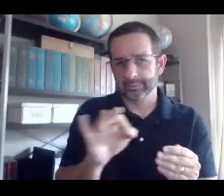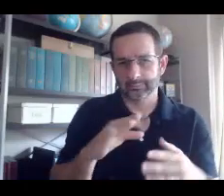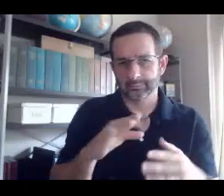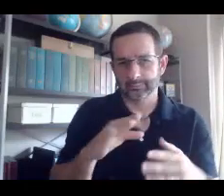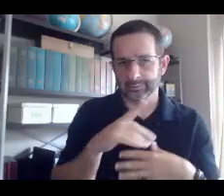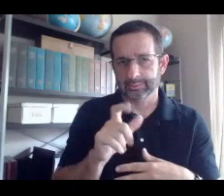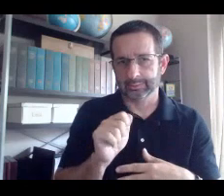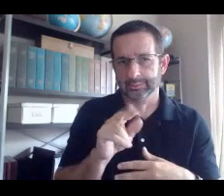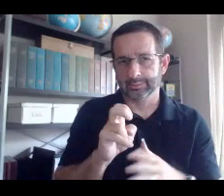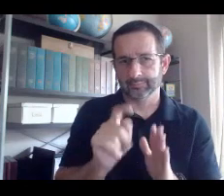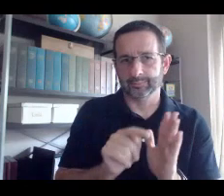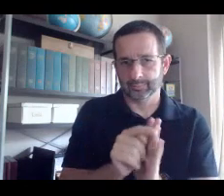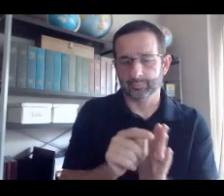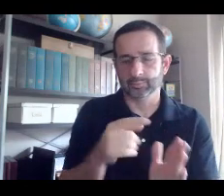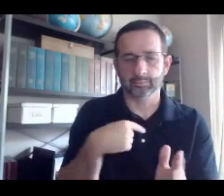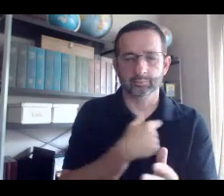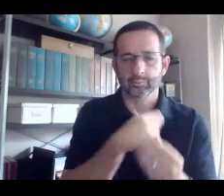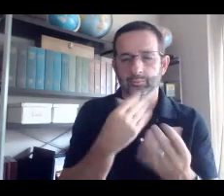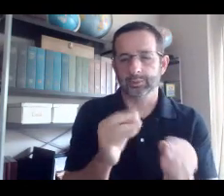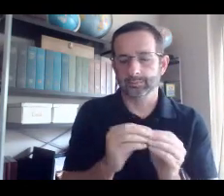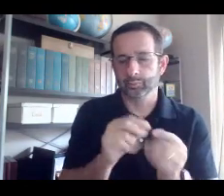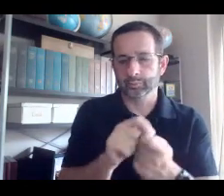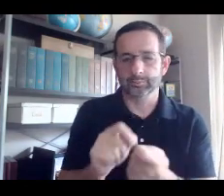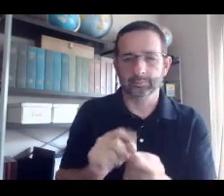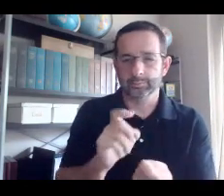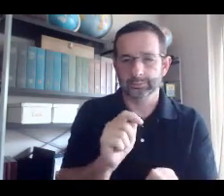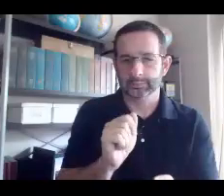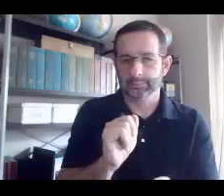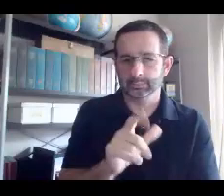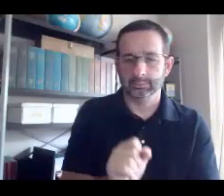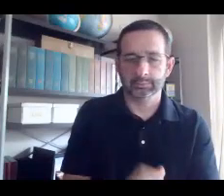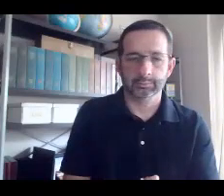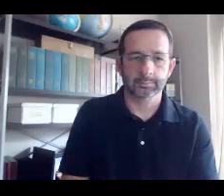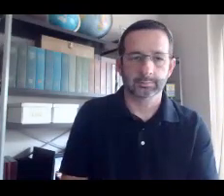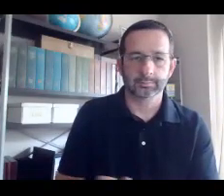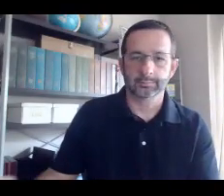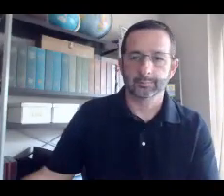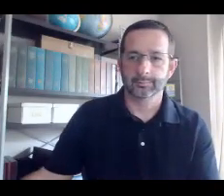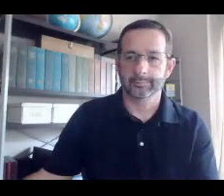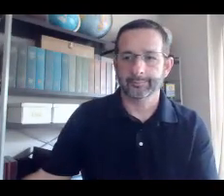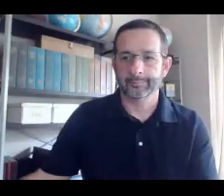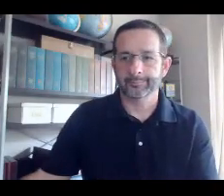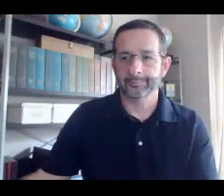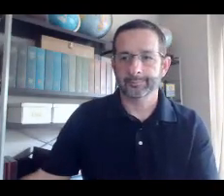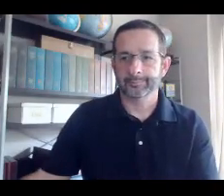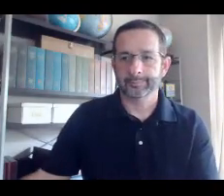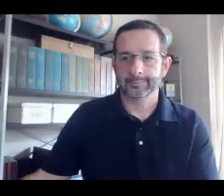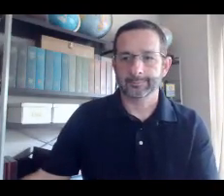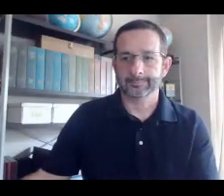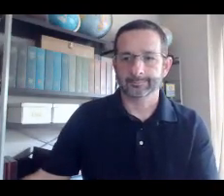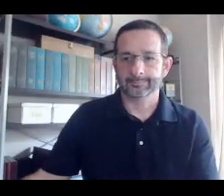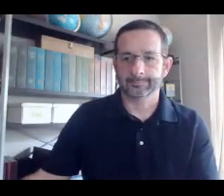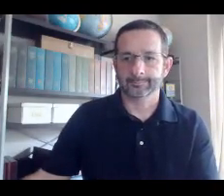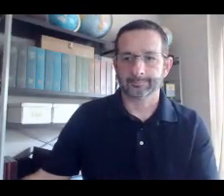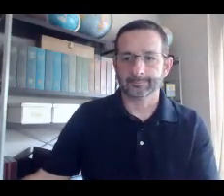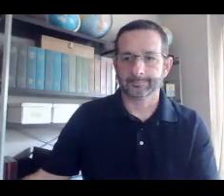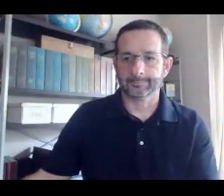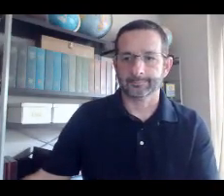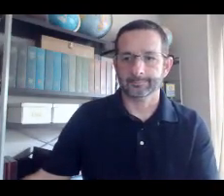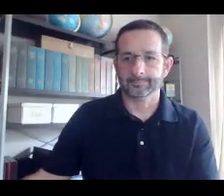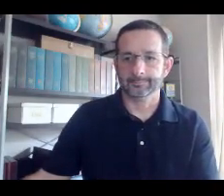email our information center staff and inform us of the dates of the leave and a little bit more information, then we